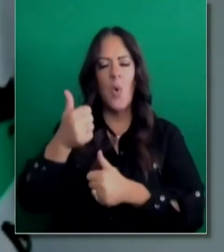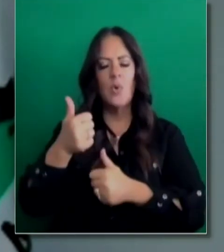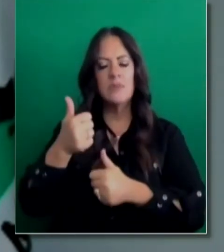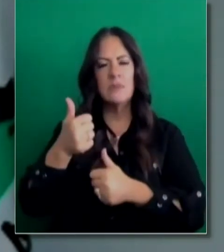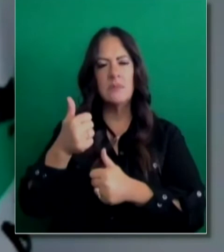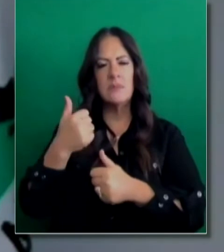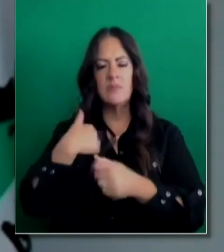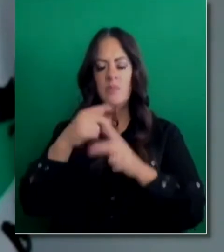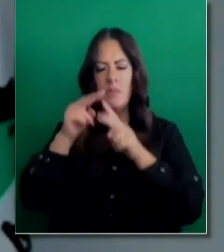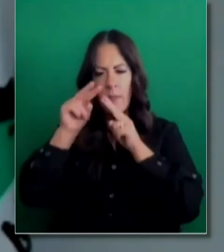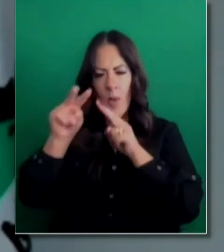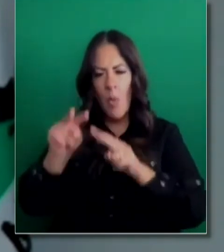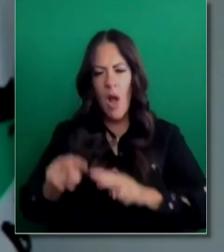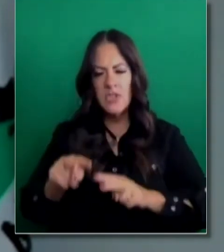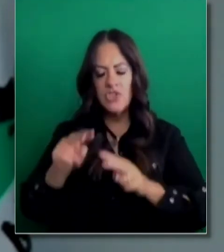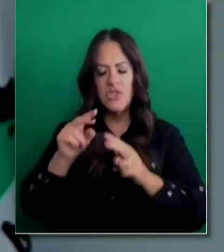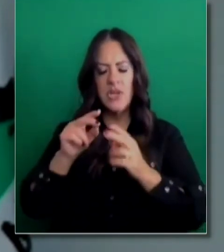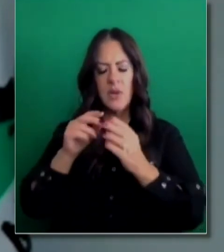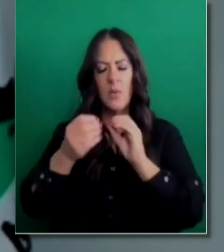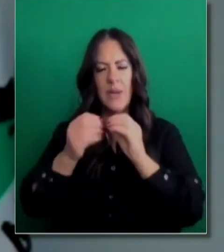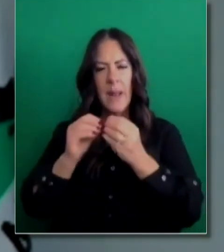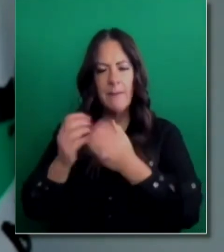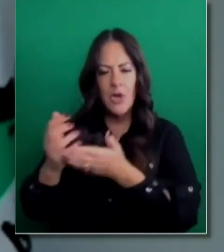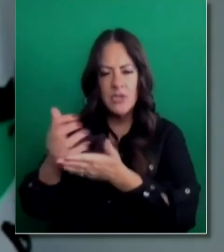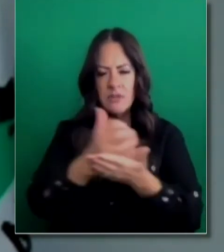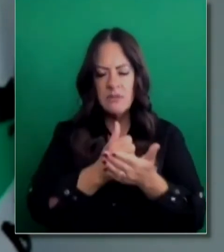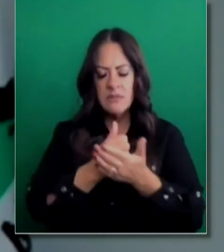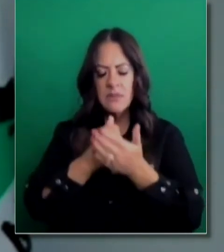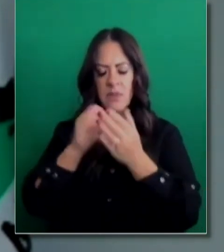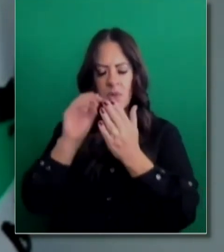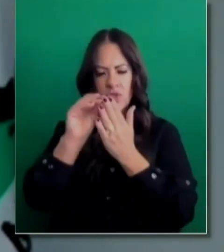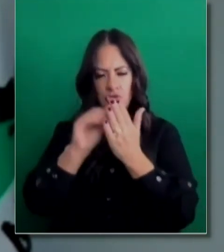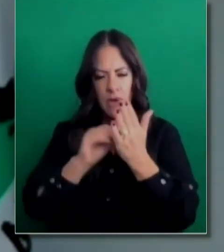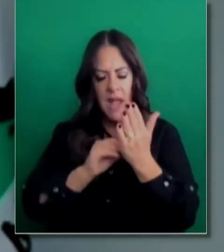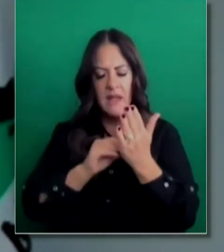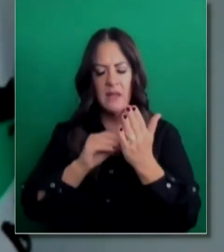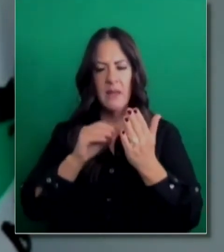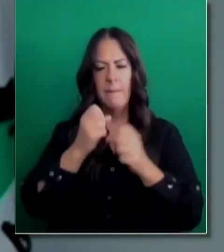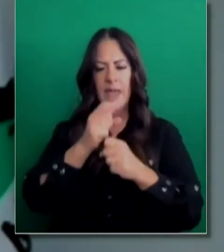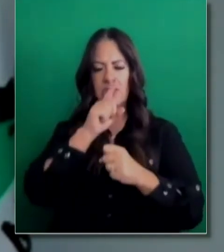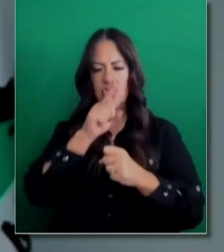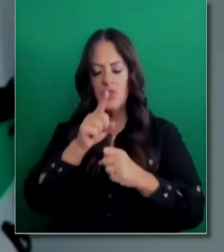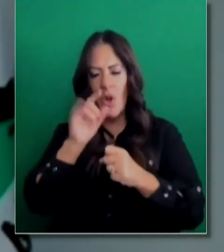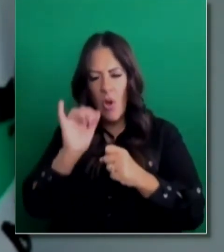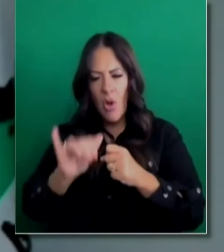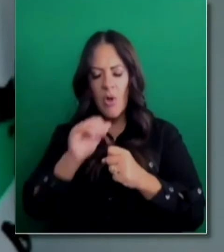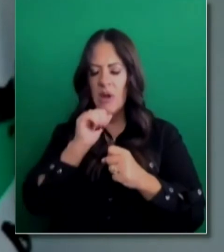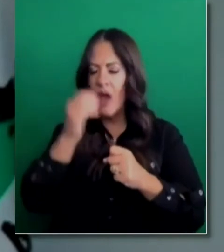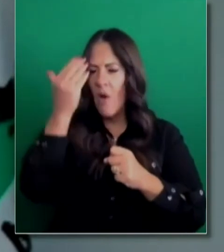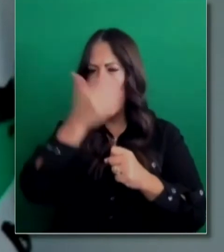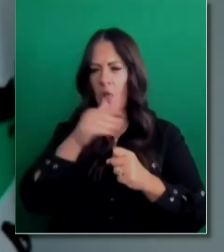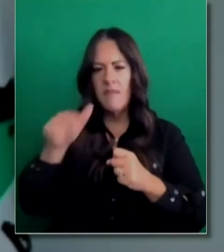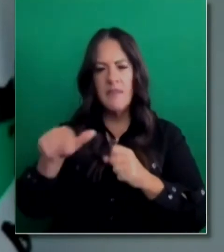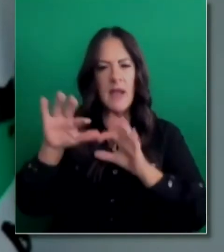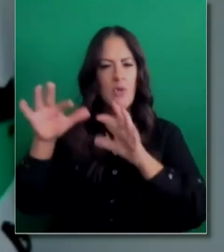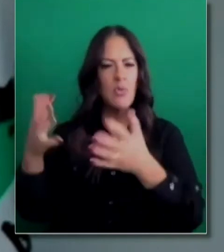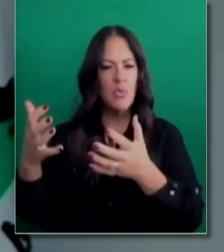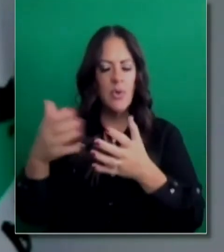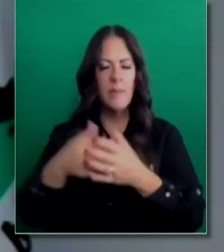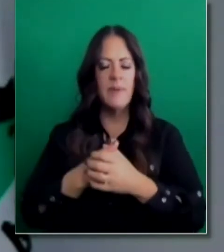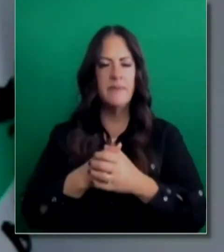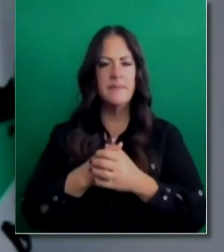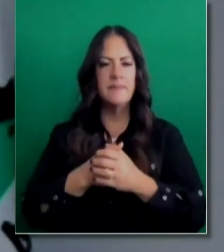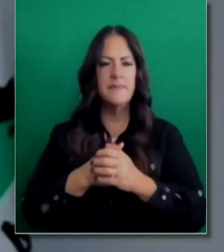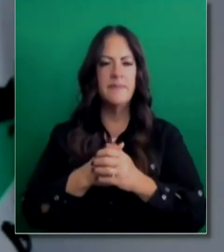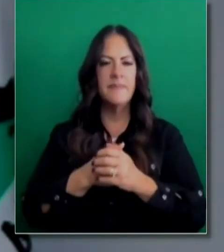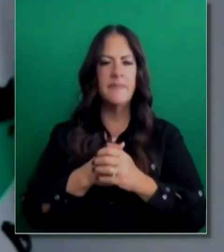many, many months, sharing it with you and making sure that we don't overlook them and do all that we can to engage them in our vaccine efforts,